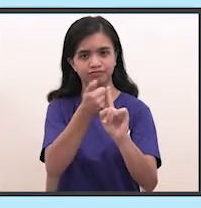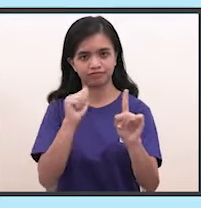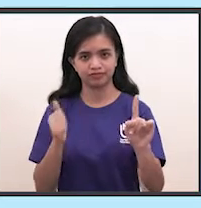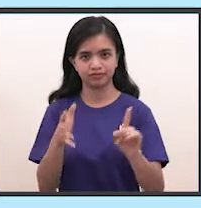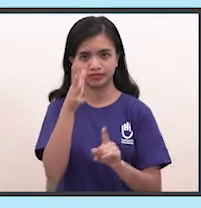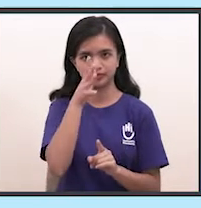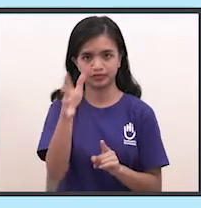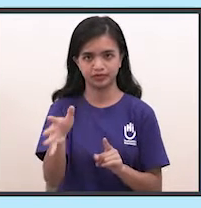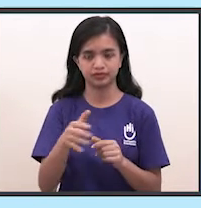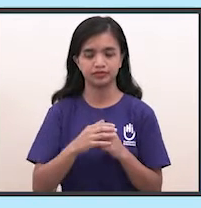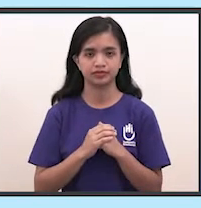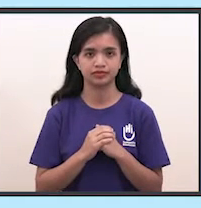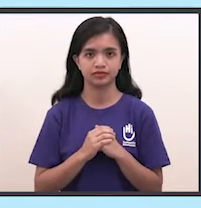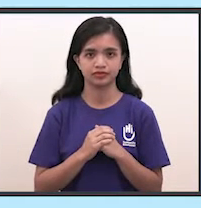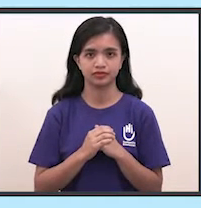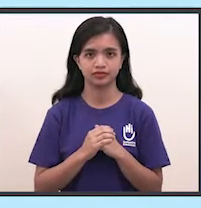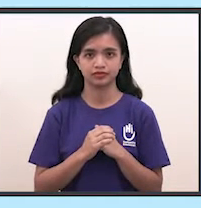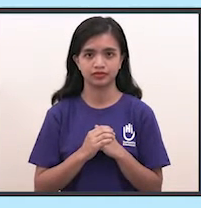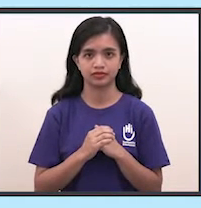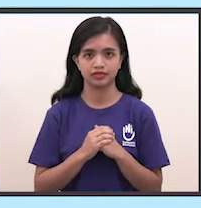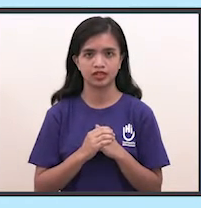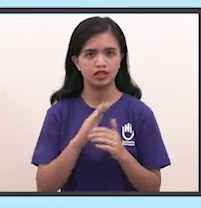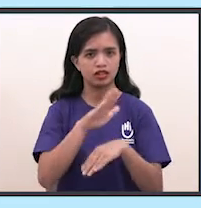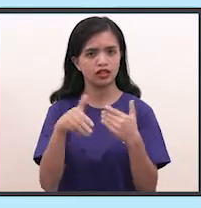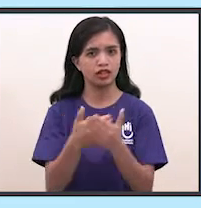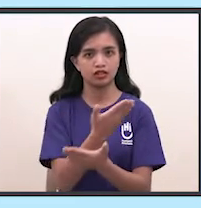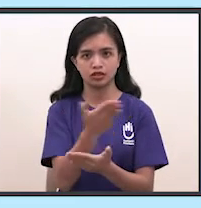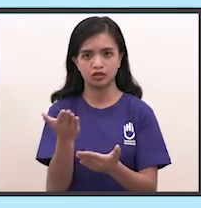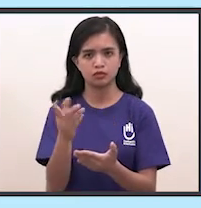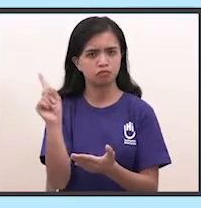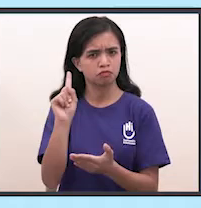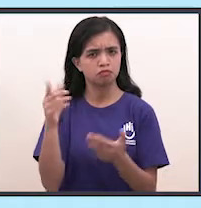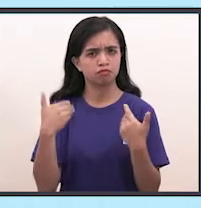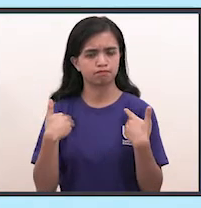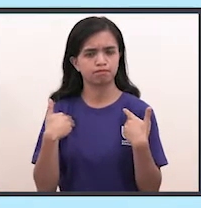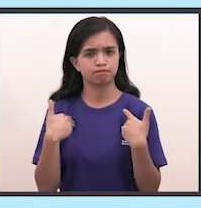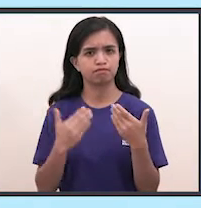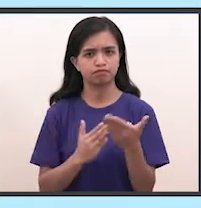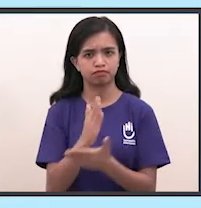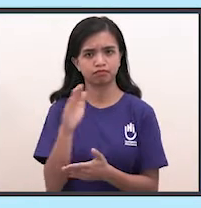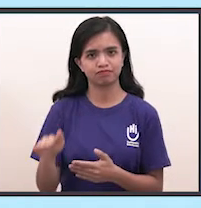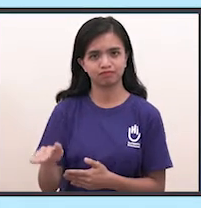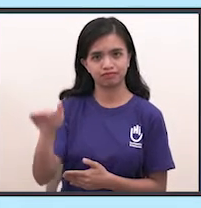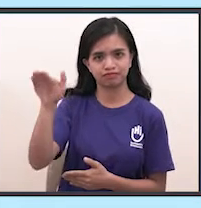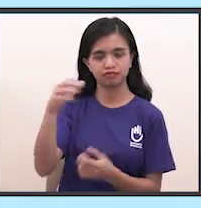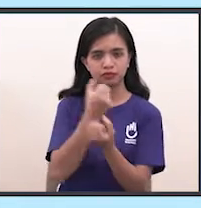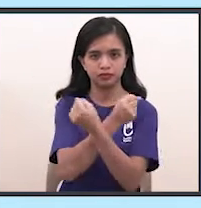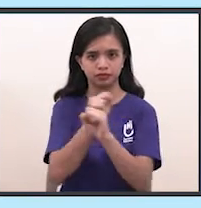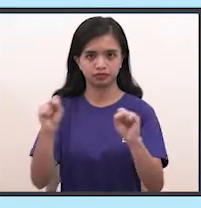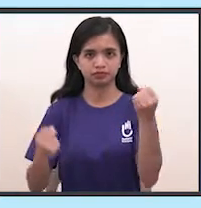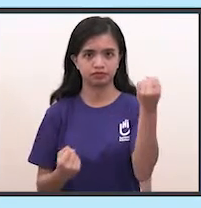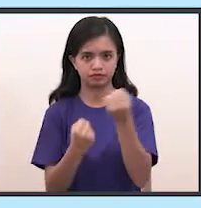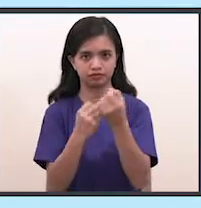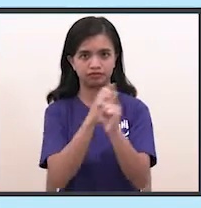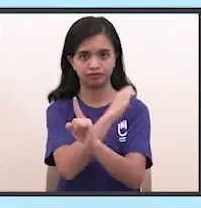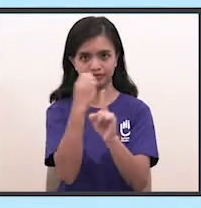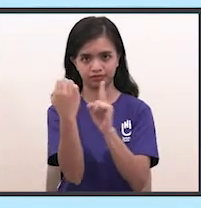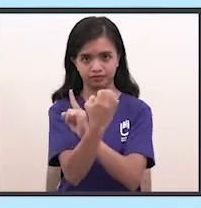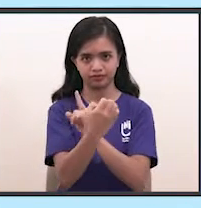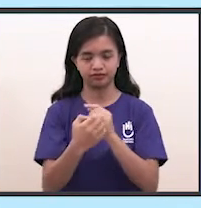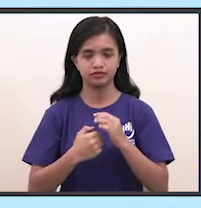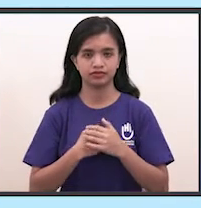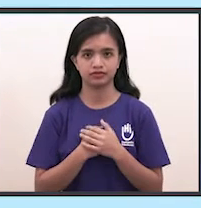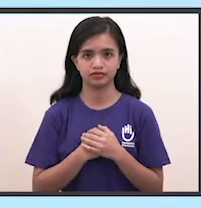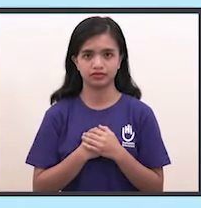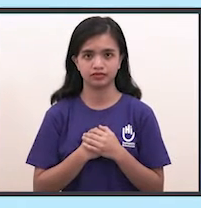and neglect. All of you have the right to grow up in a safe and supportive environment.